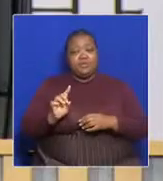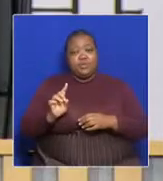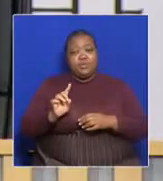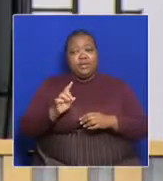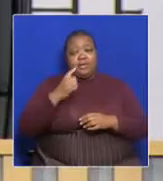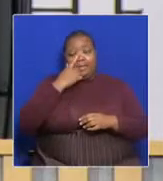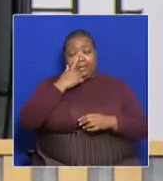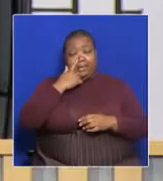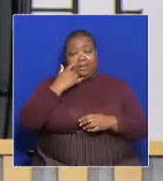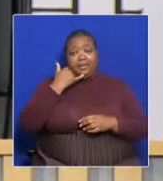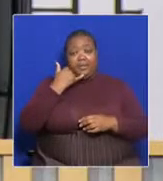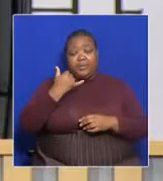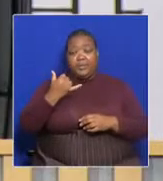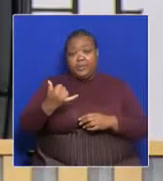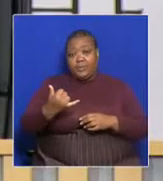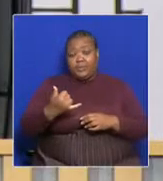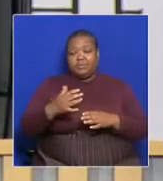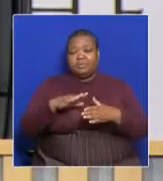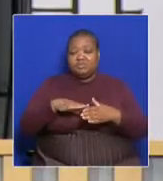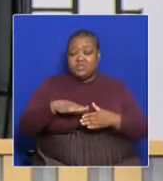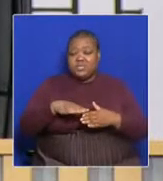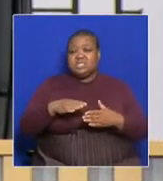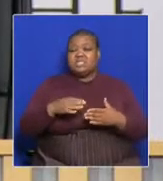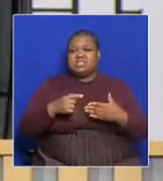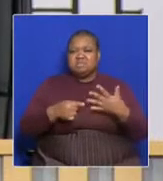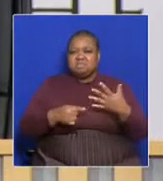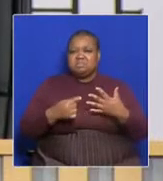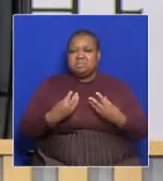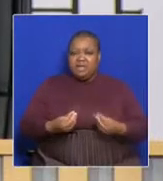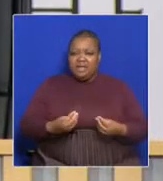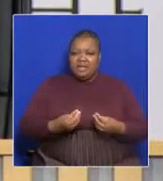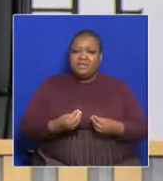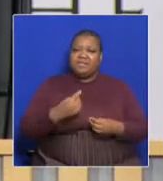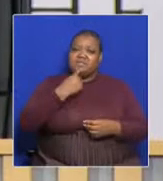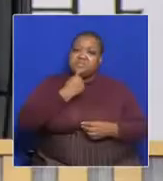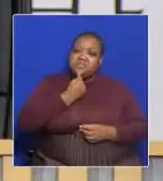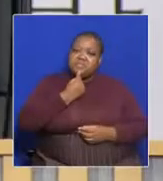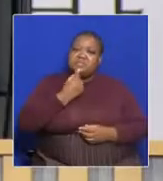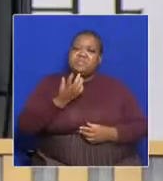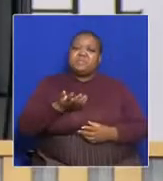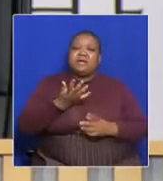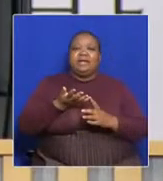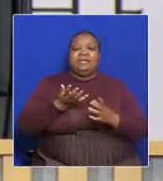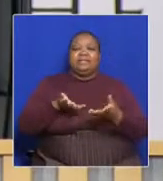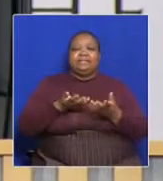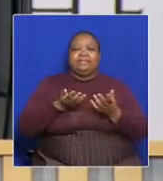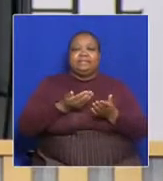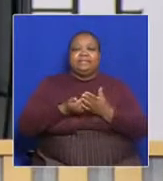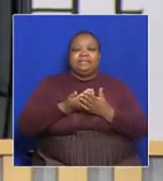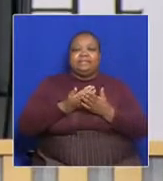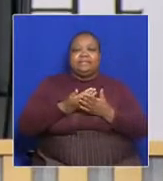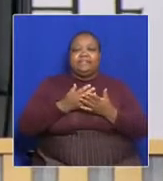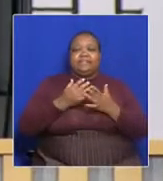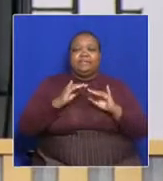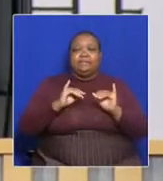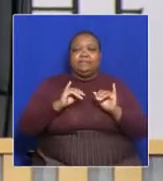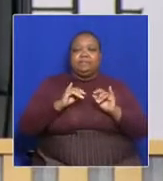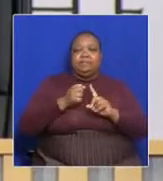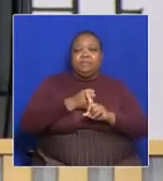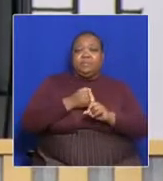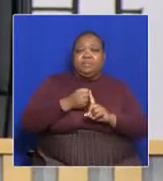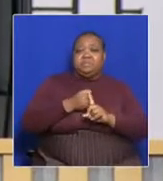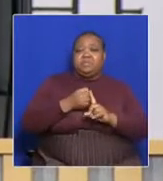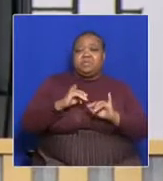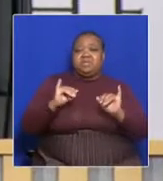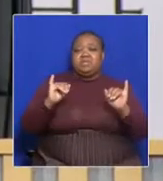for a valid reason, but it lends itself to abuse where maybe members or corrupt members have underhanded or